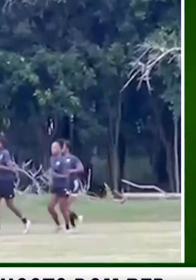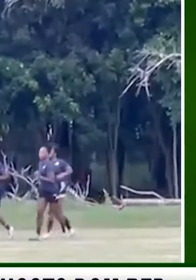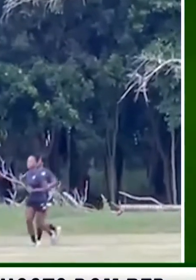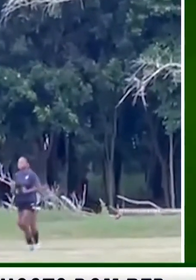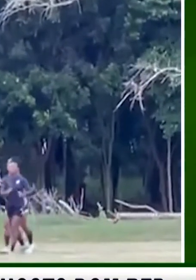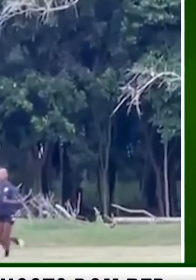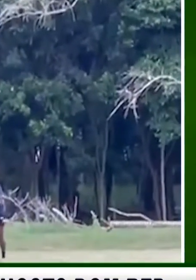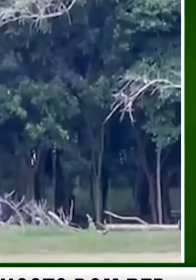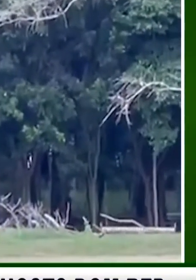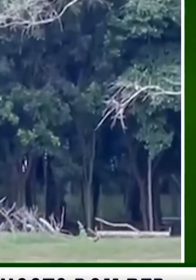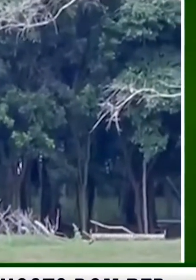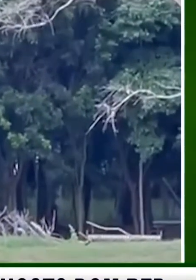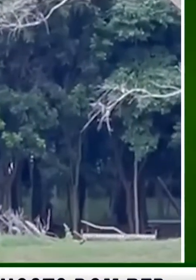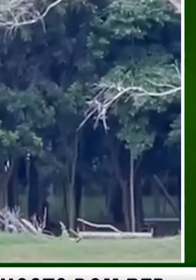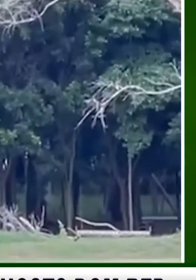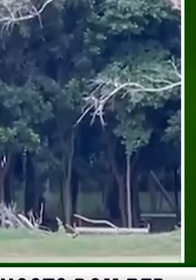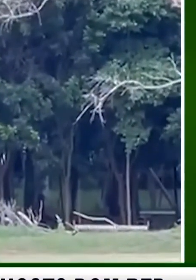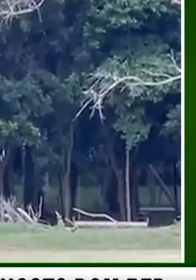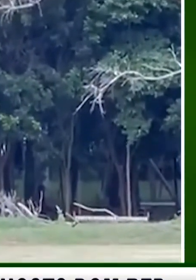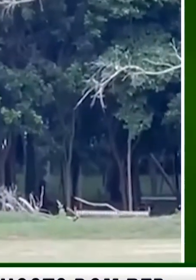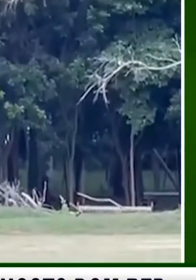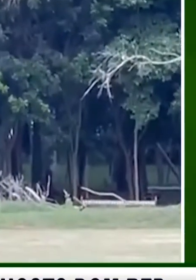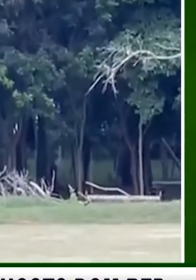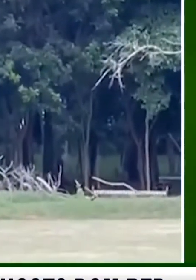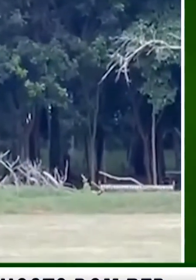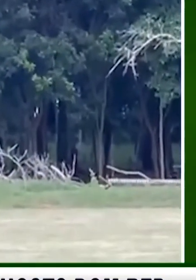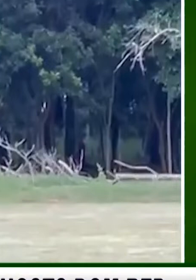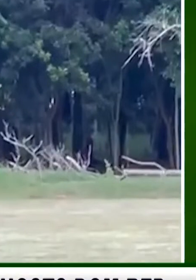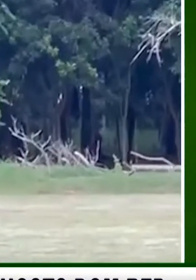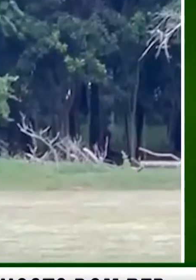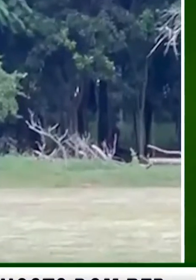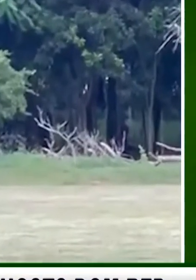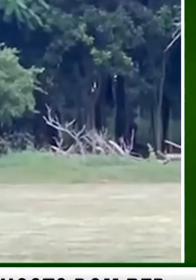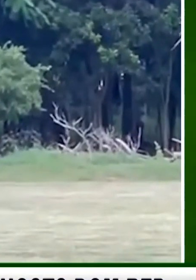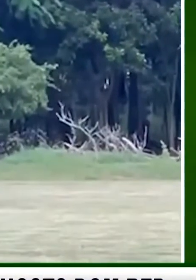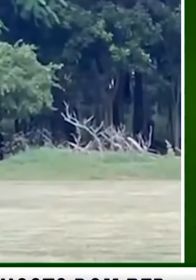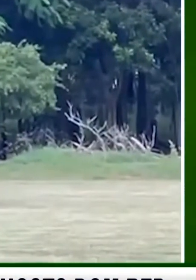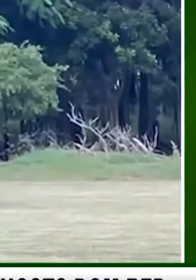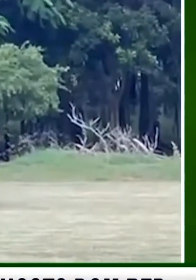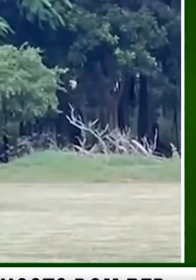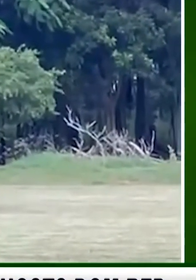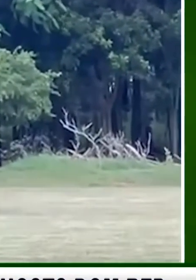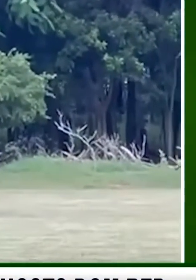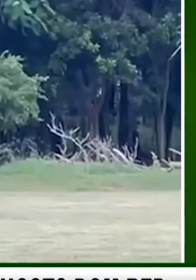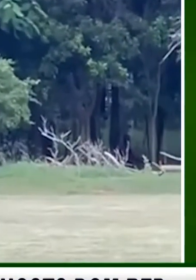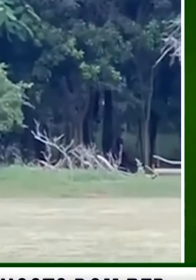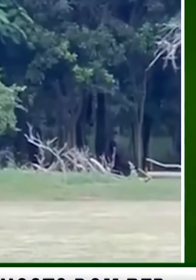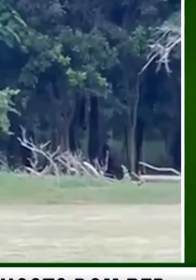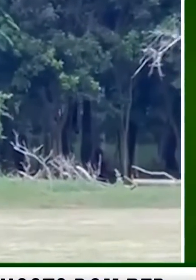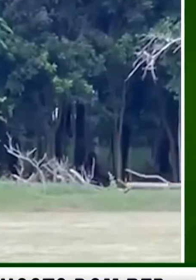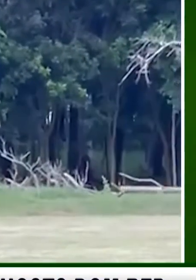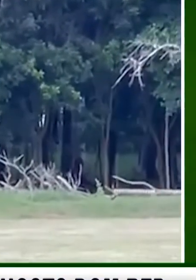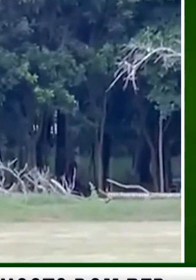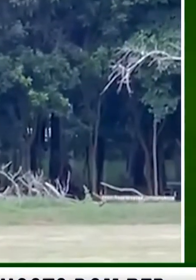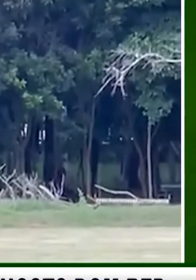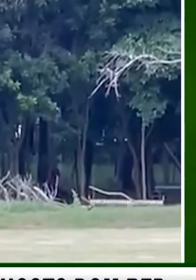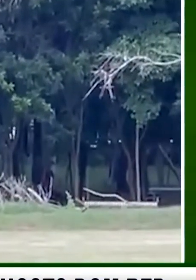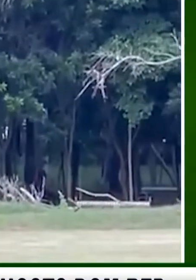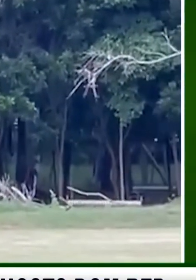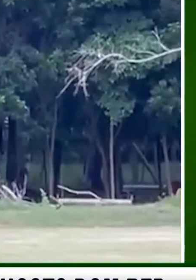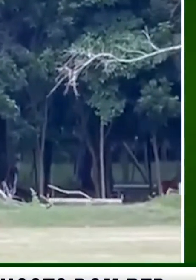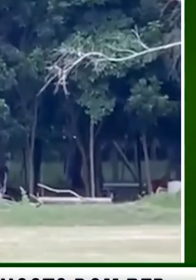5-0 thrashing of St. Vincent and the Grenadines at the BFA Wildy Turf. Barbados currently sit at the top of the table on 3 points